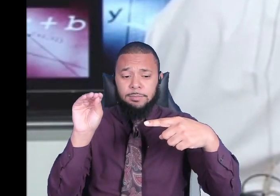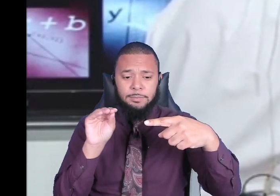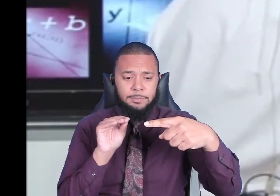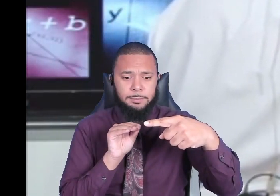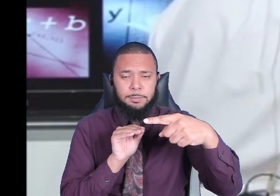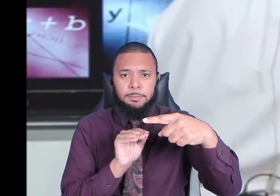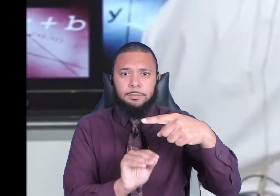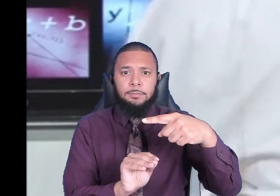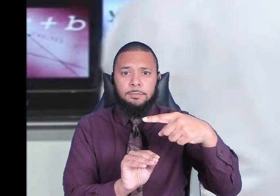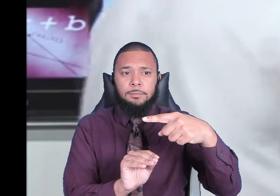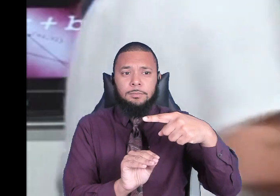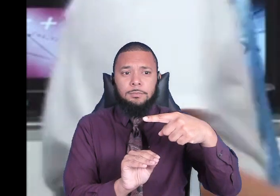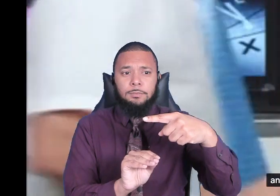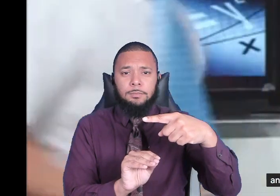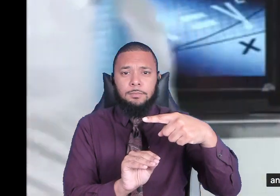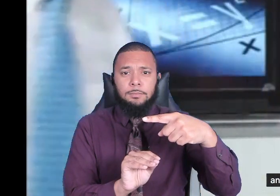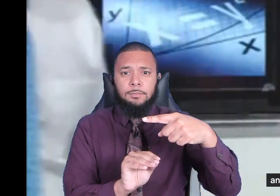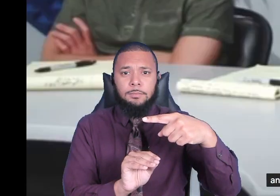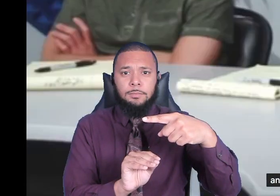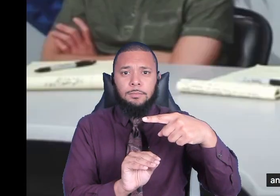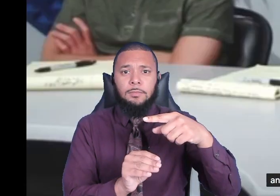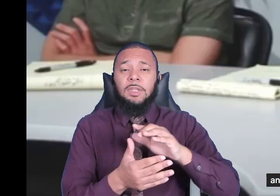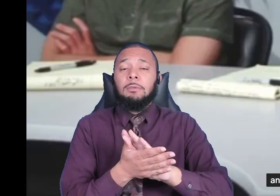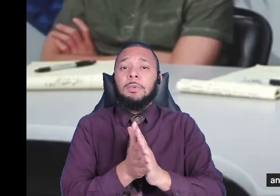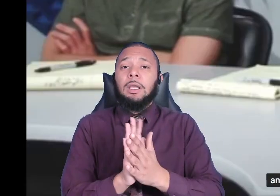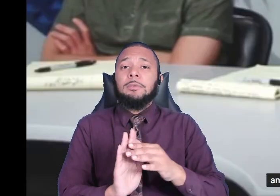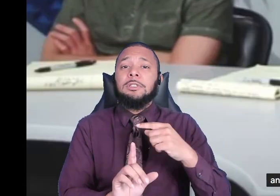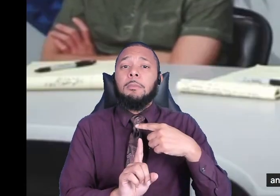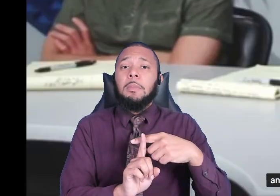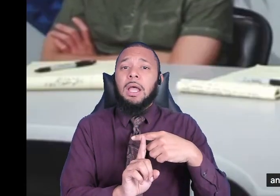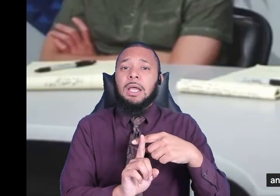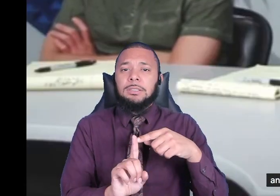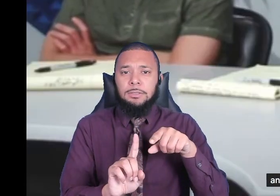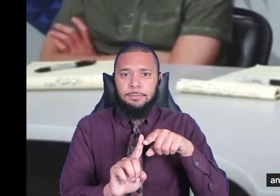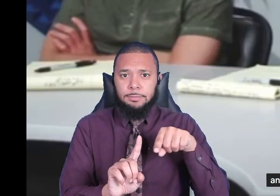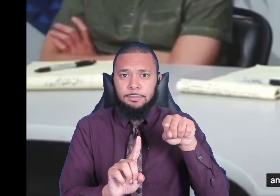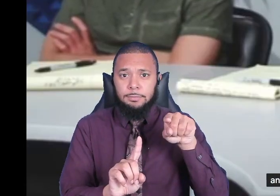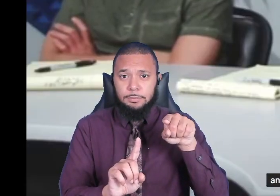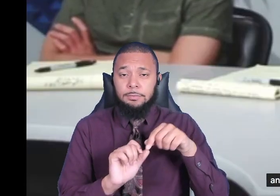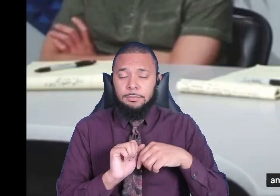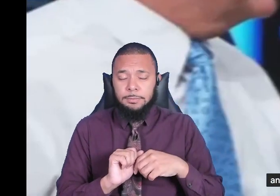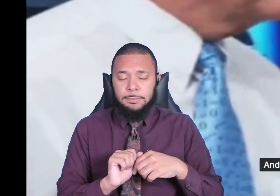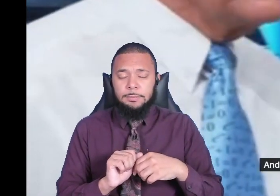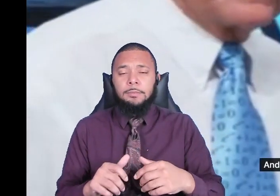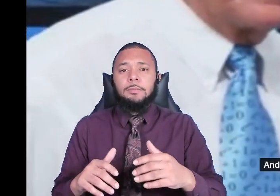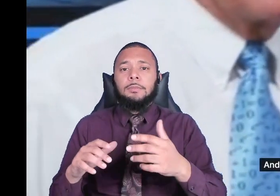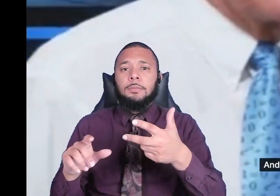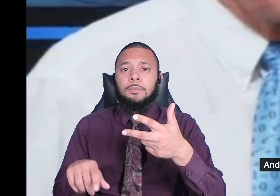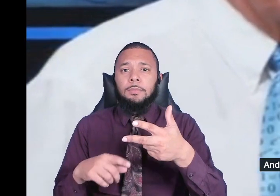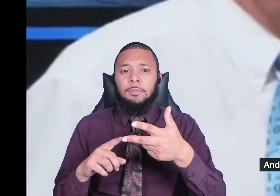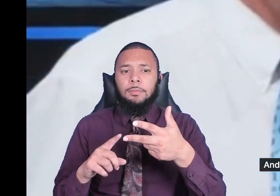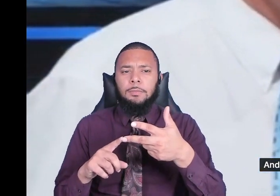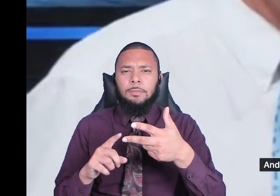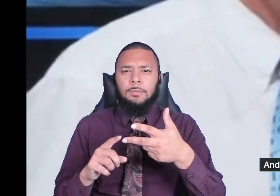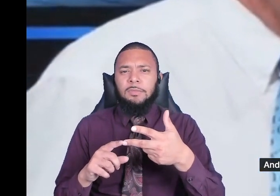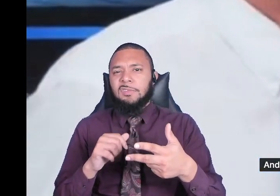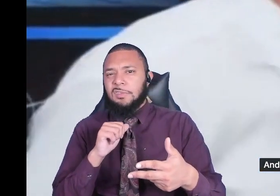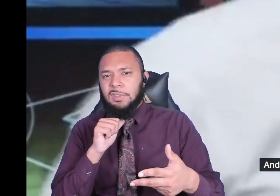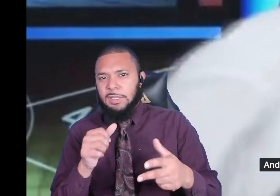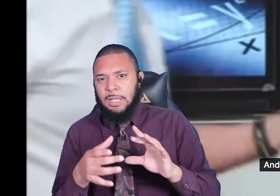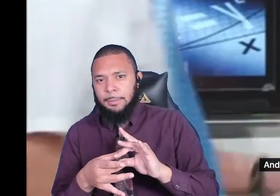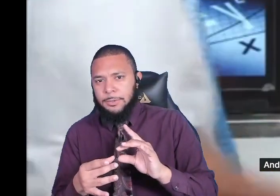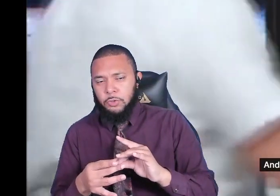denominator and it'll become a positive power. Okay? And then there's another one that we didn't